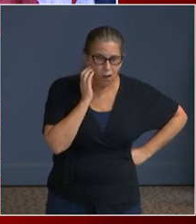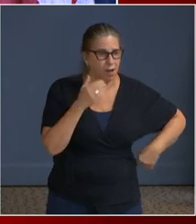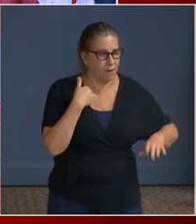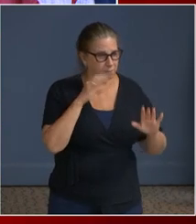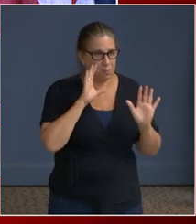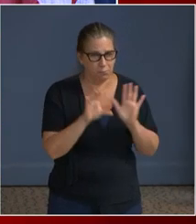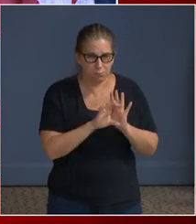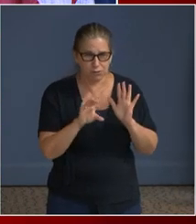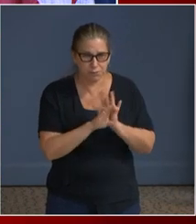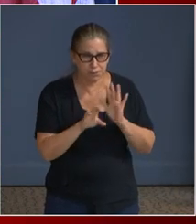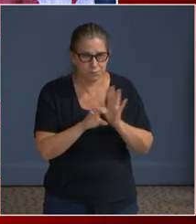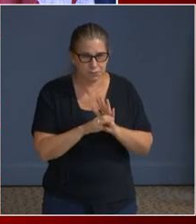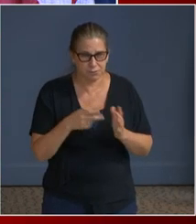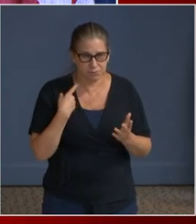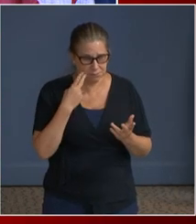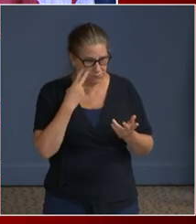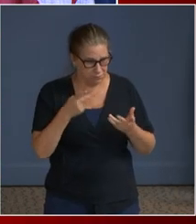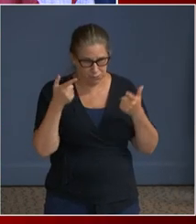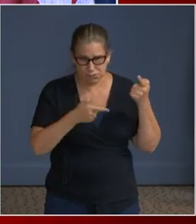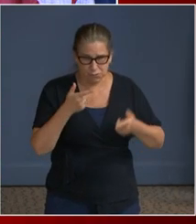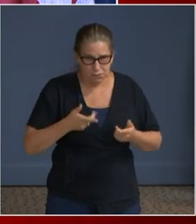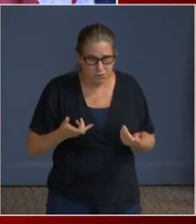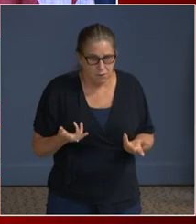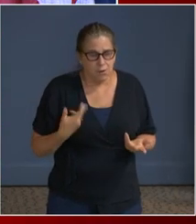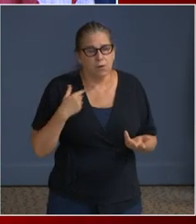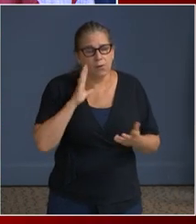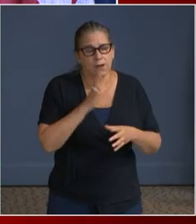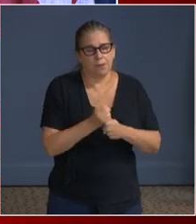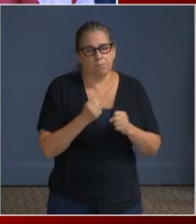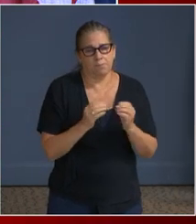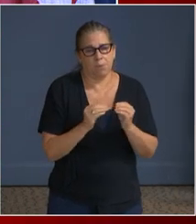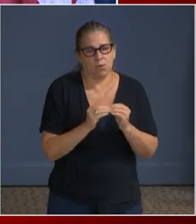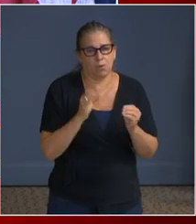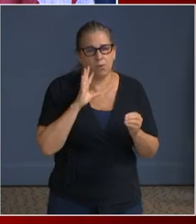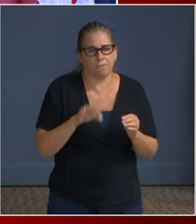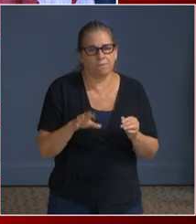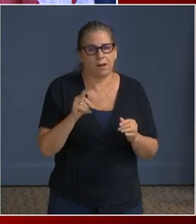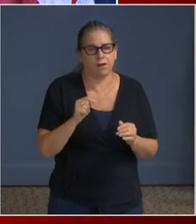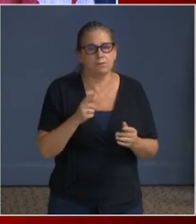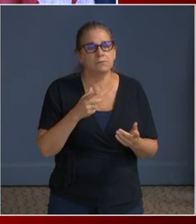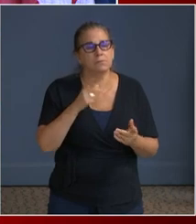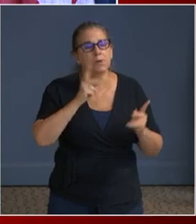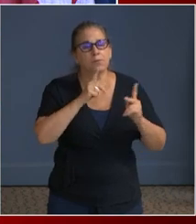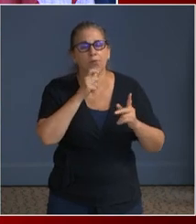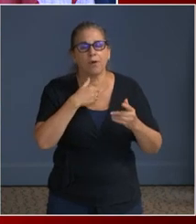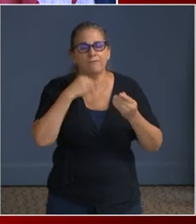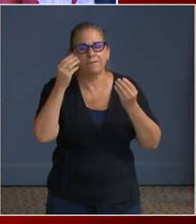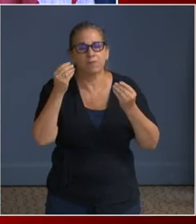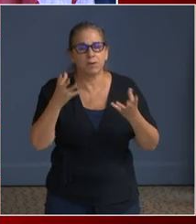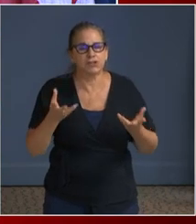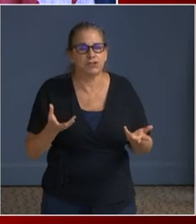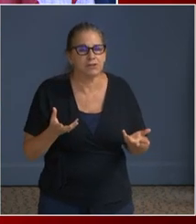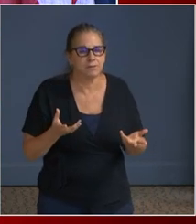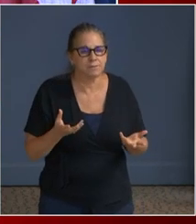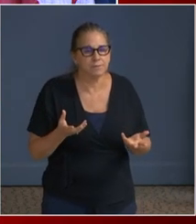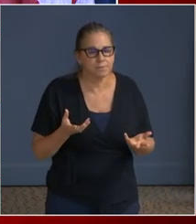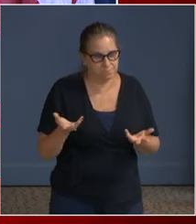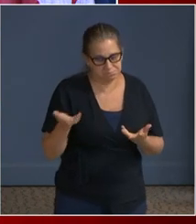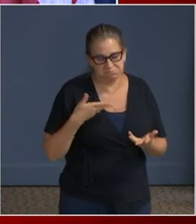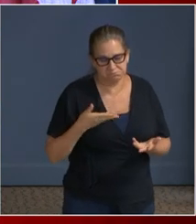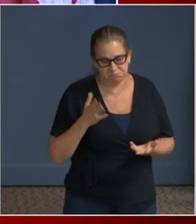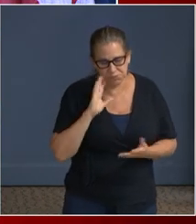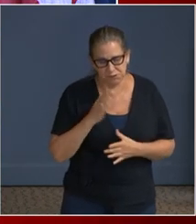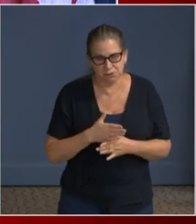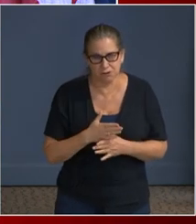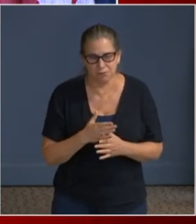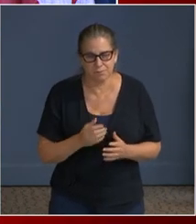am absolutely convinced that there is someone out there who has information who was responsible for this.